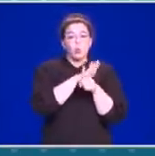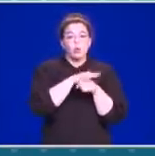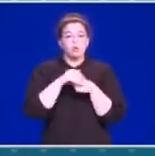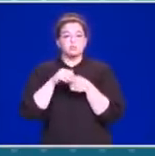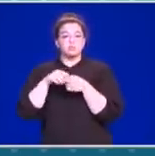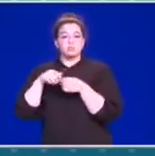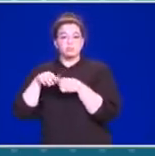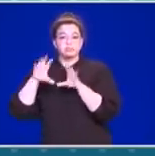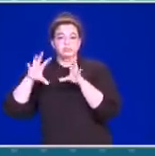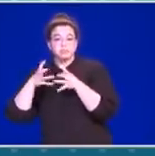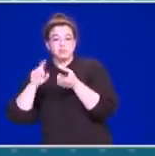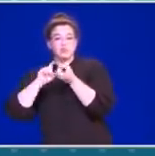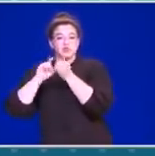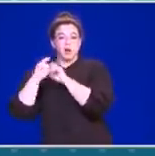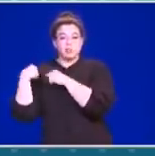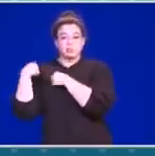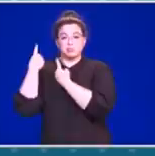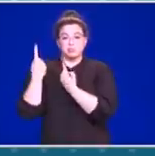changed over the last decade.